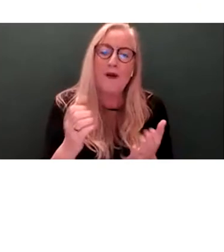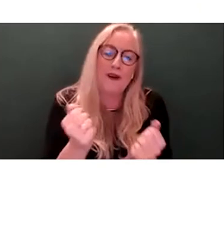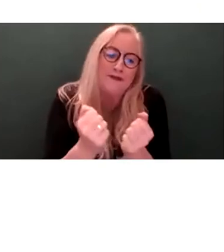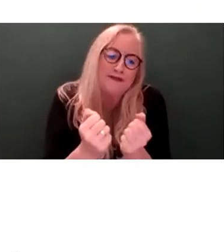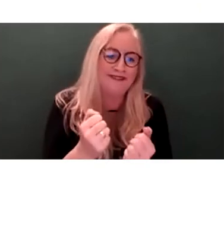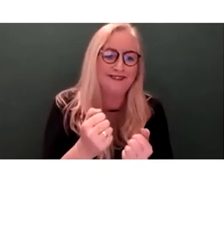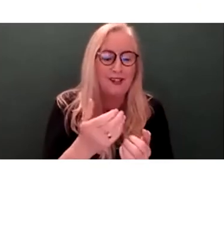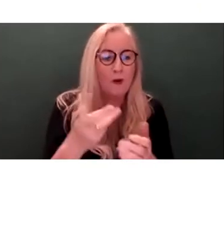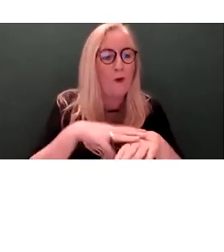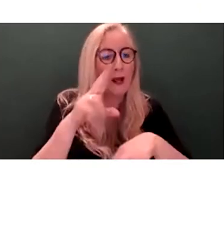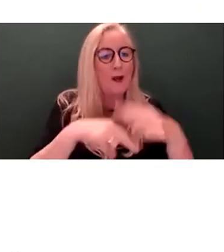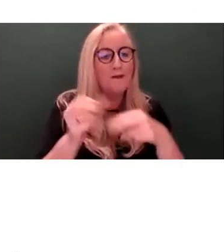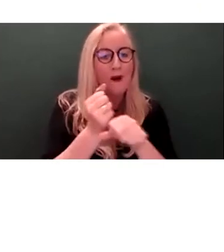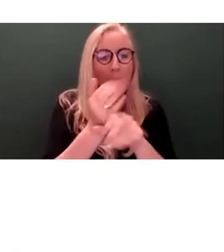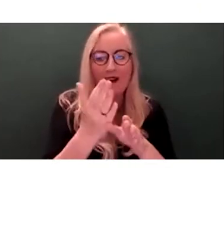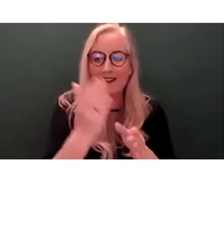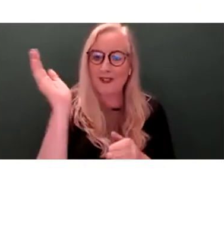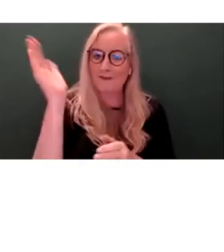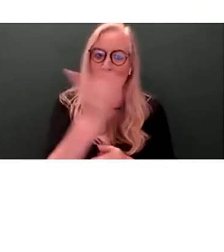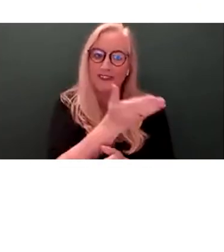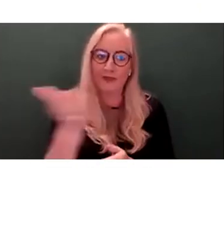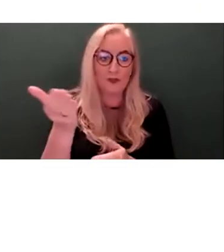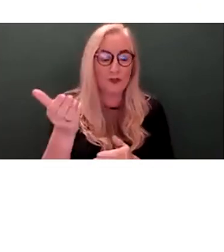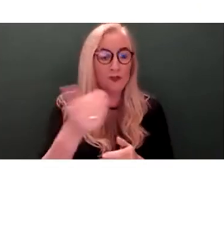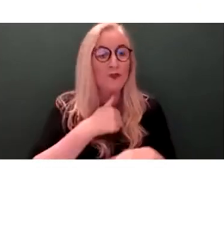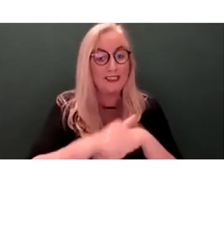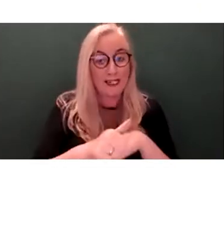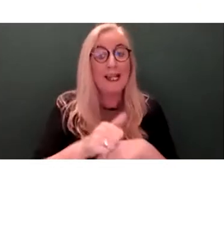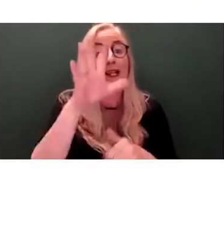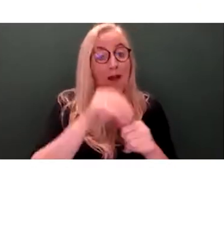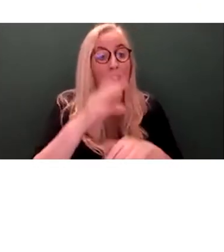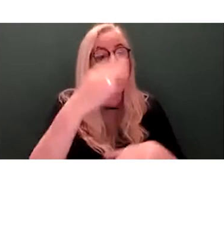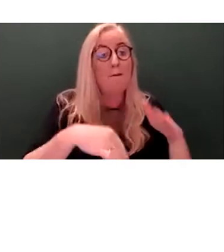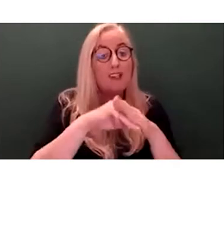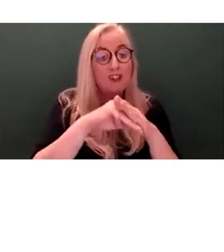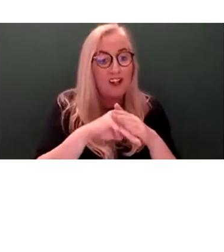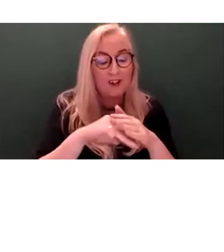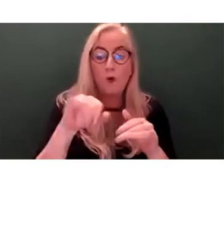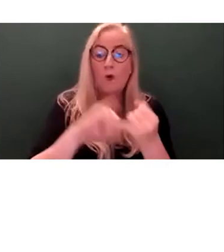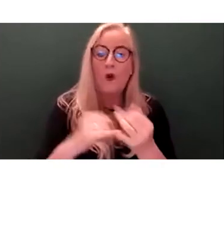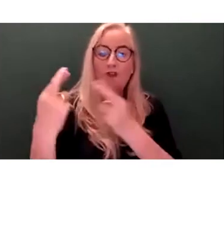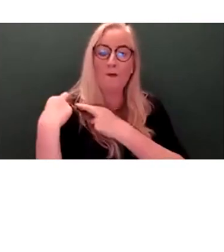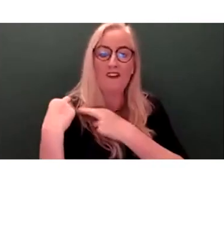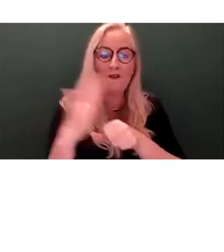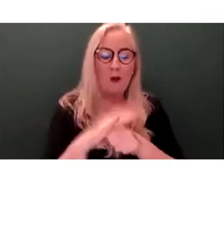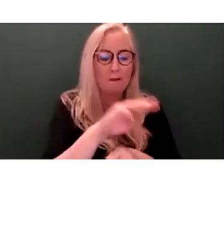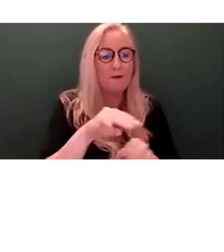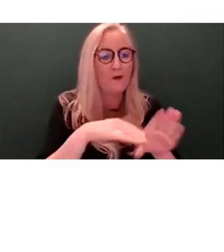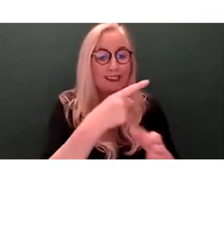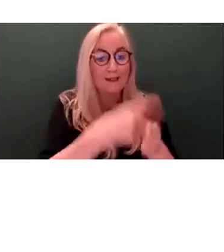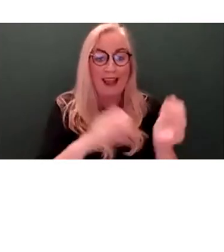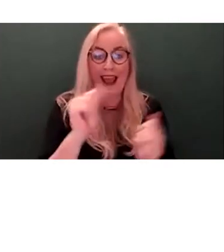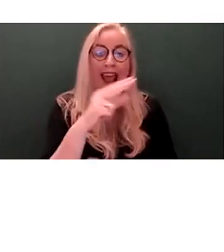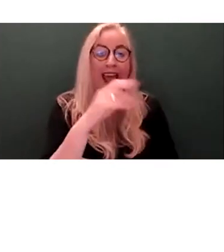of our speakers today, in particular, Minister of State for Responsibility for Disability, Ms. Anne Rabbitt,